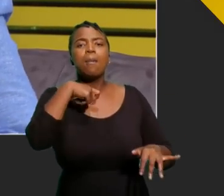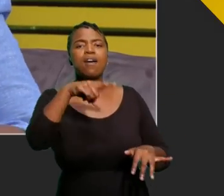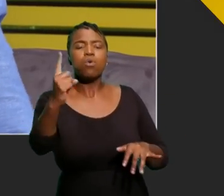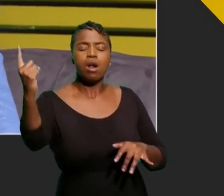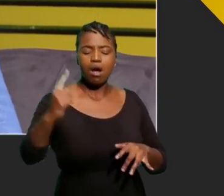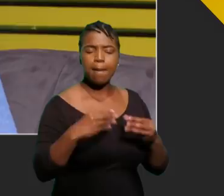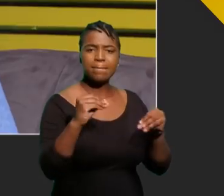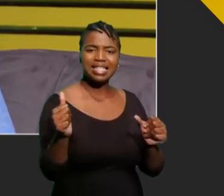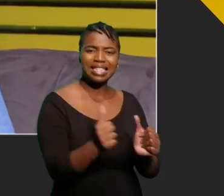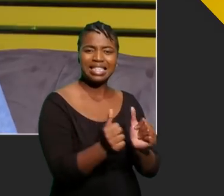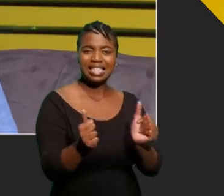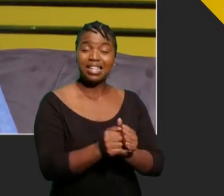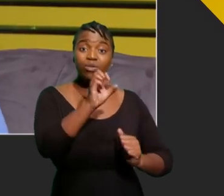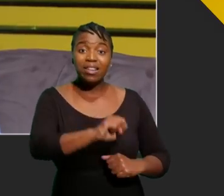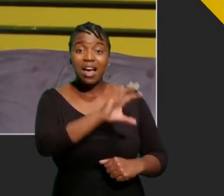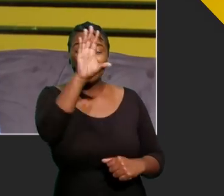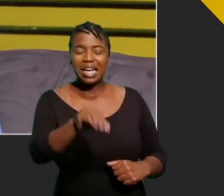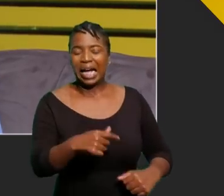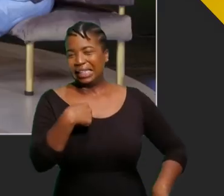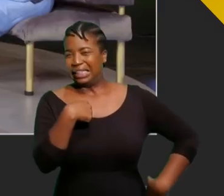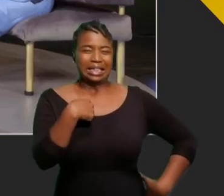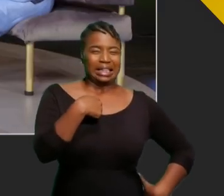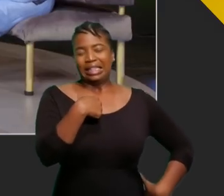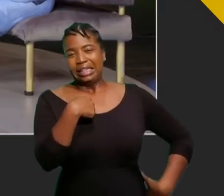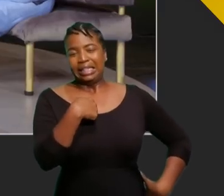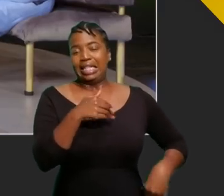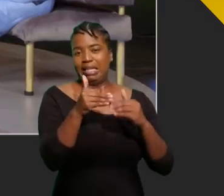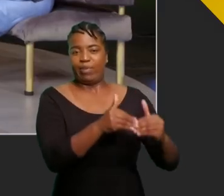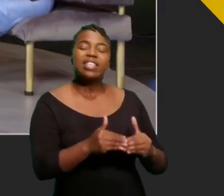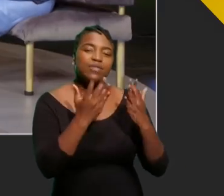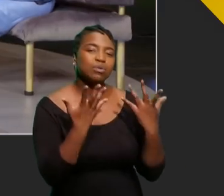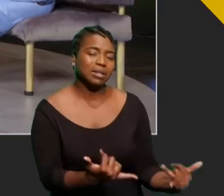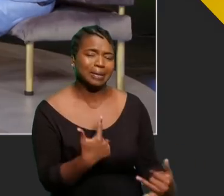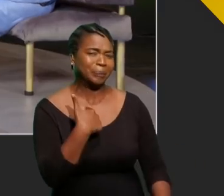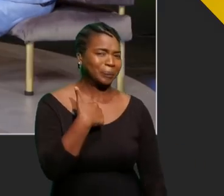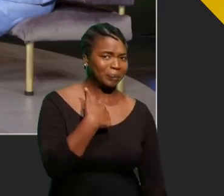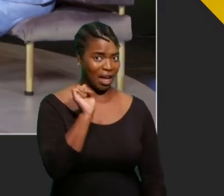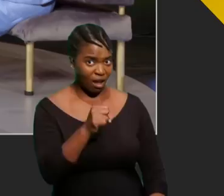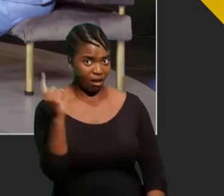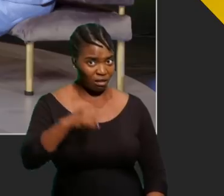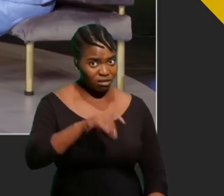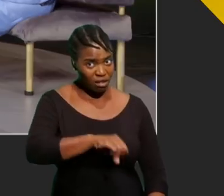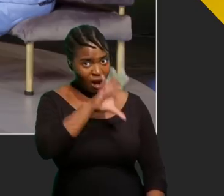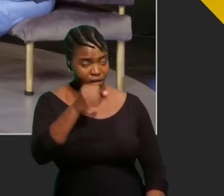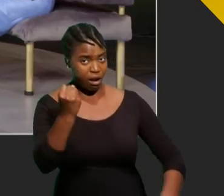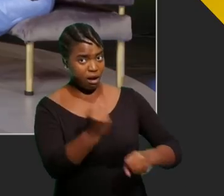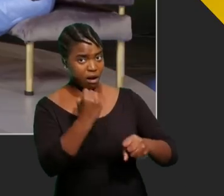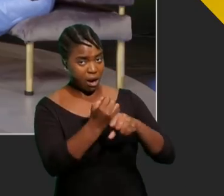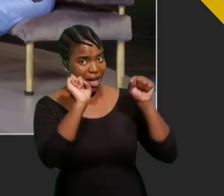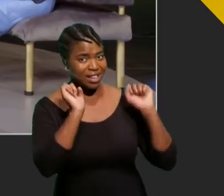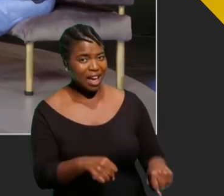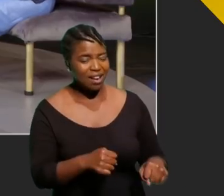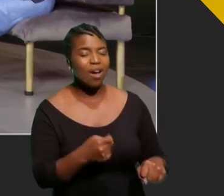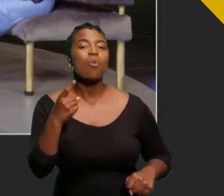investors that could be coming to South Africa are very cautious to come and invest in South Africa. And that